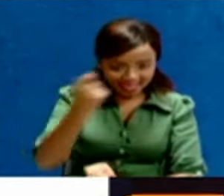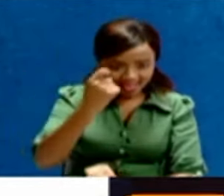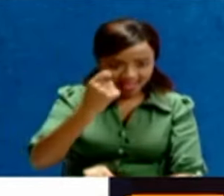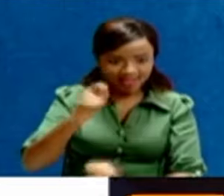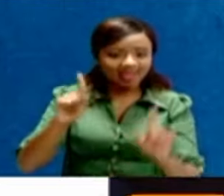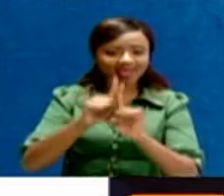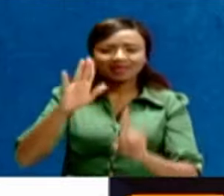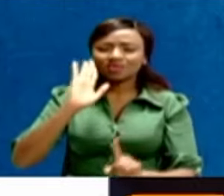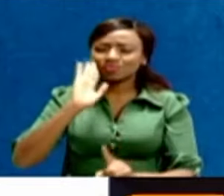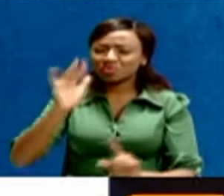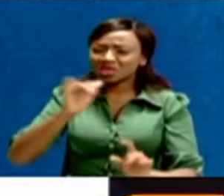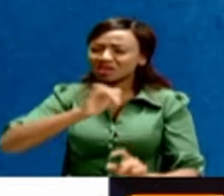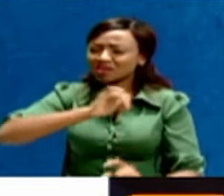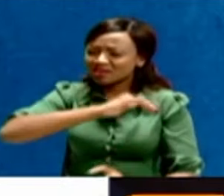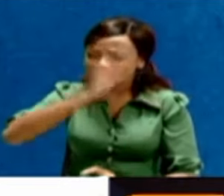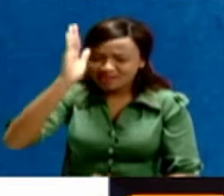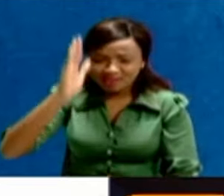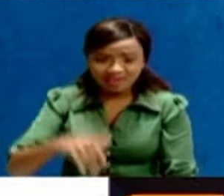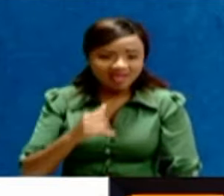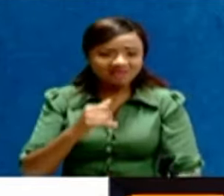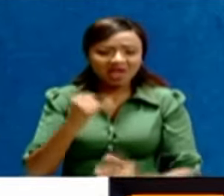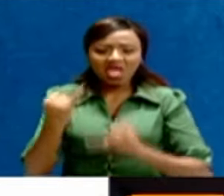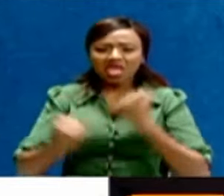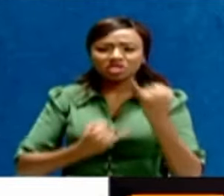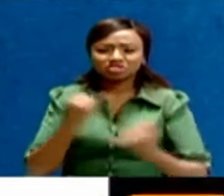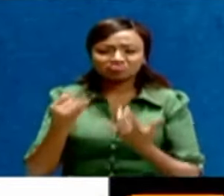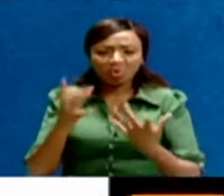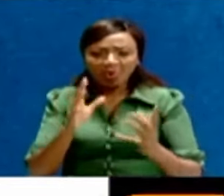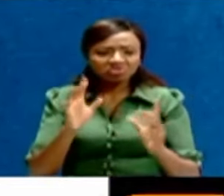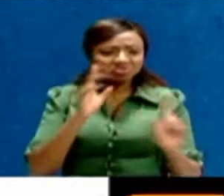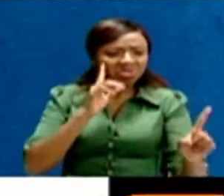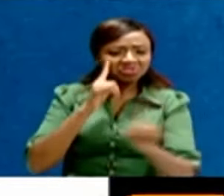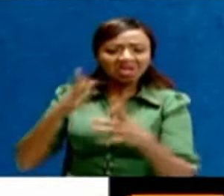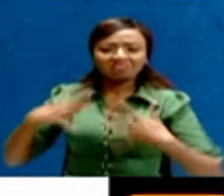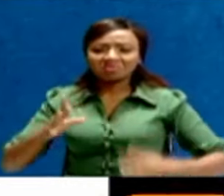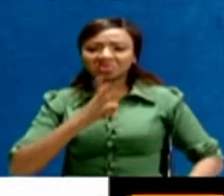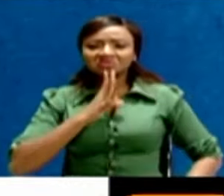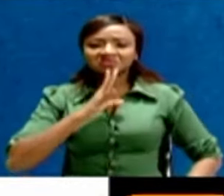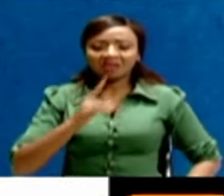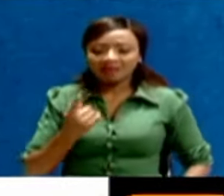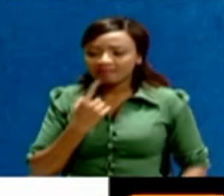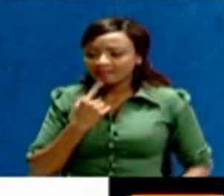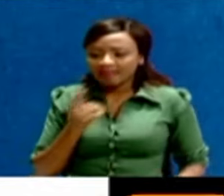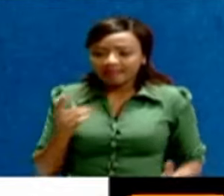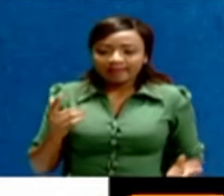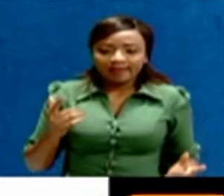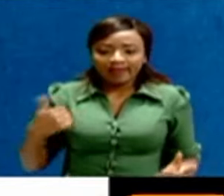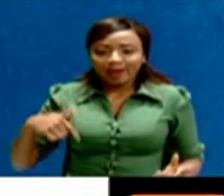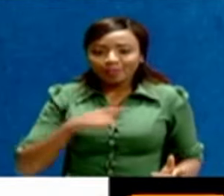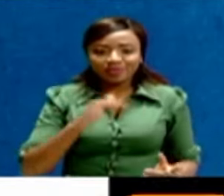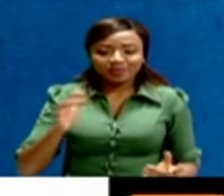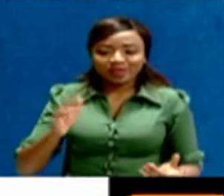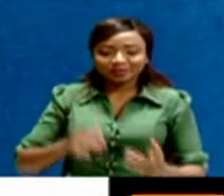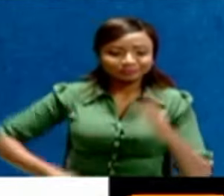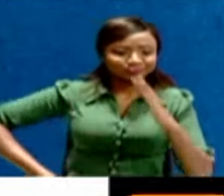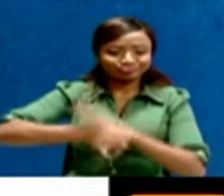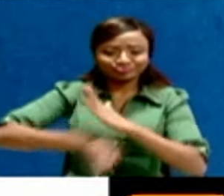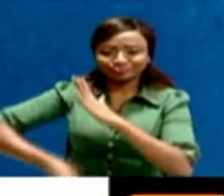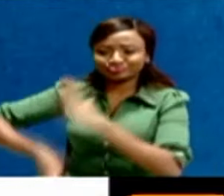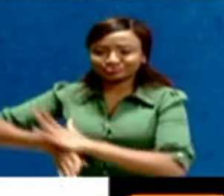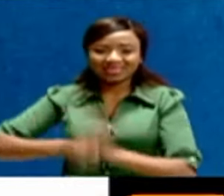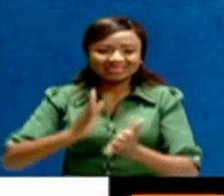and he will not entertain any nonsense or people saying that we are now going to de-whip certain